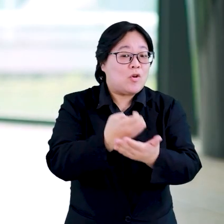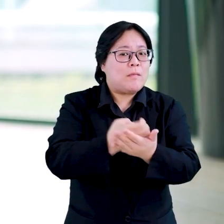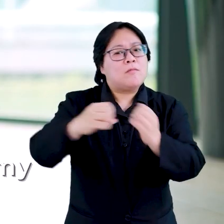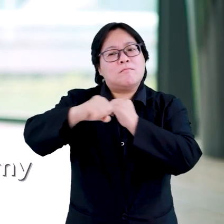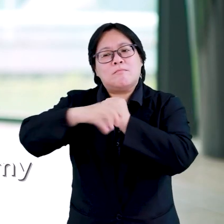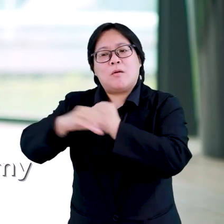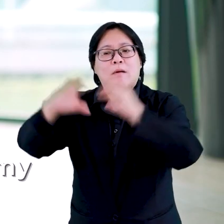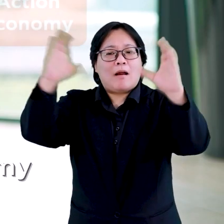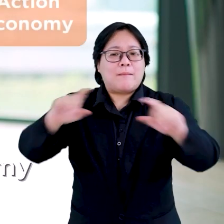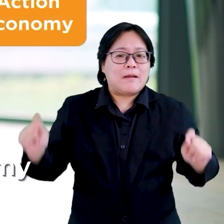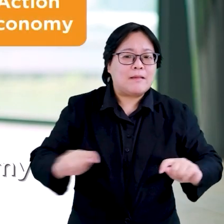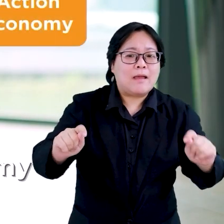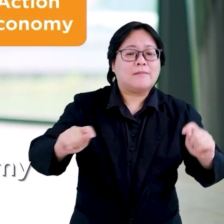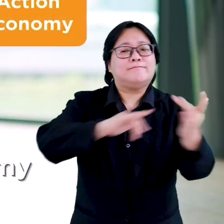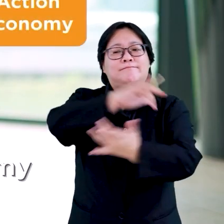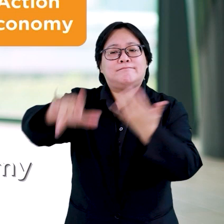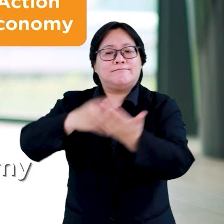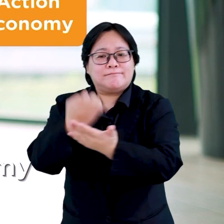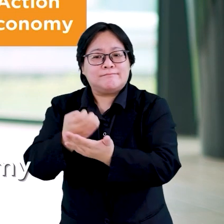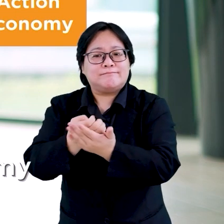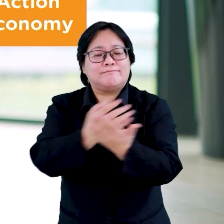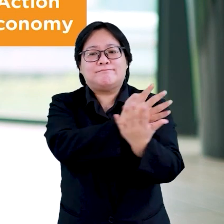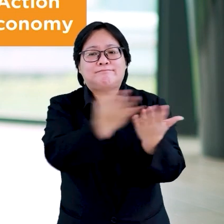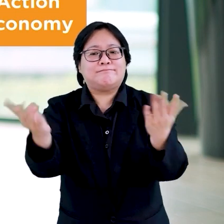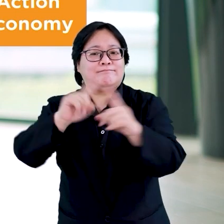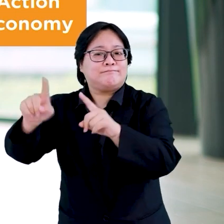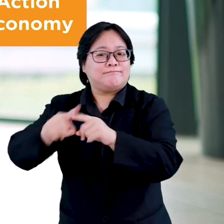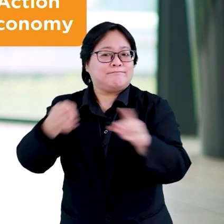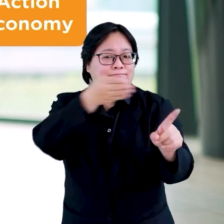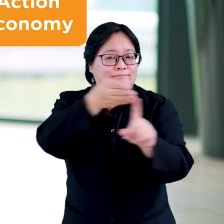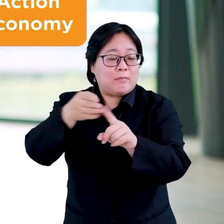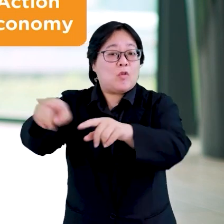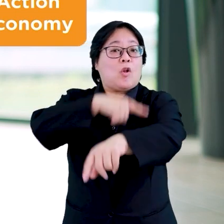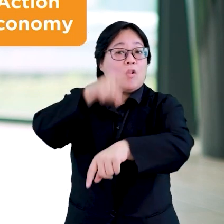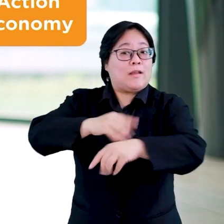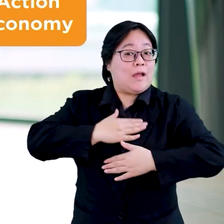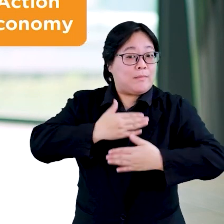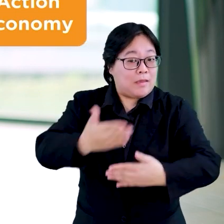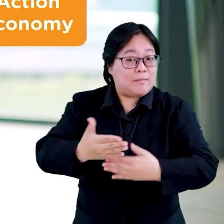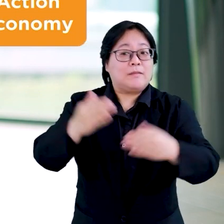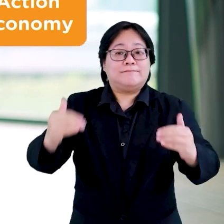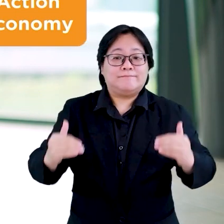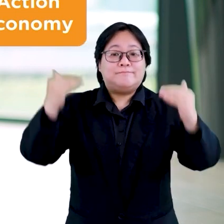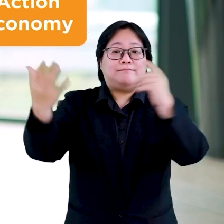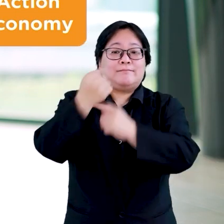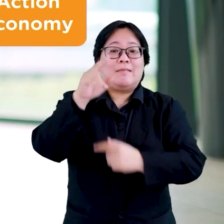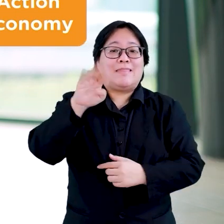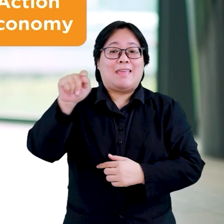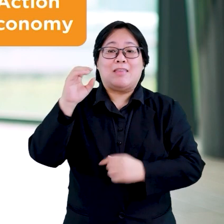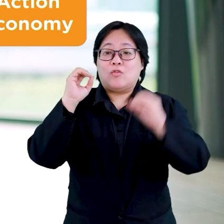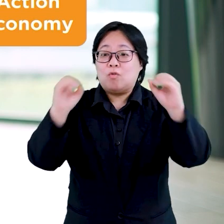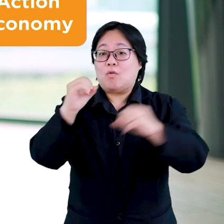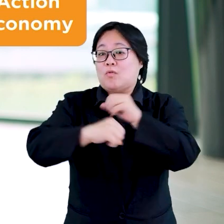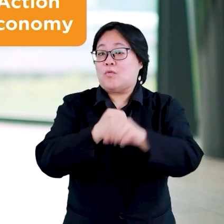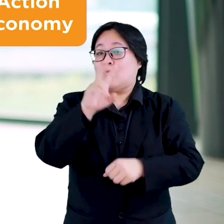economy to promote climate action and circular economy across our markets towards the long-term commitment of achieving